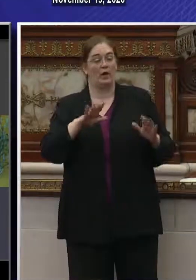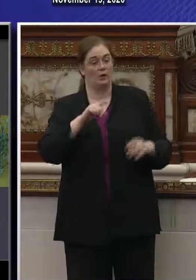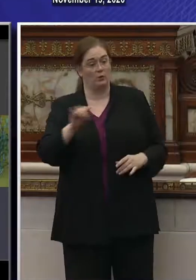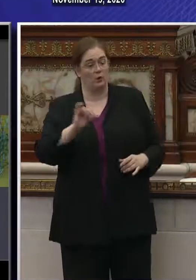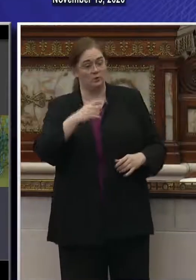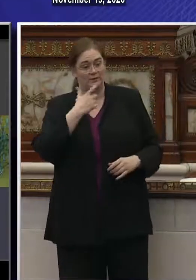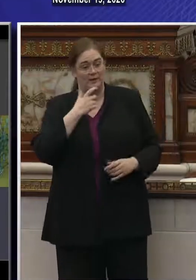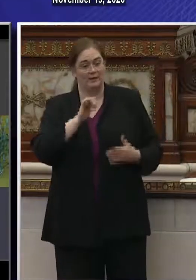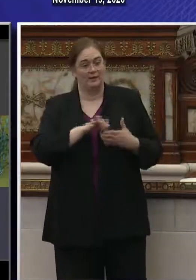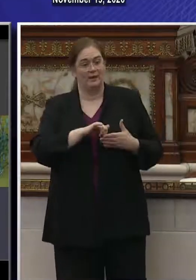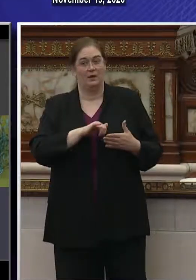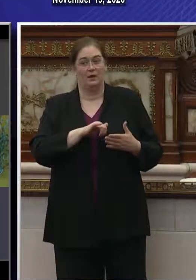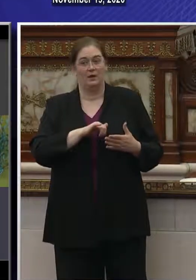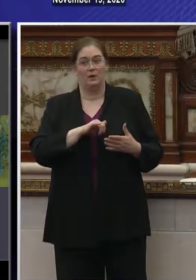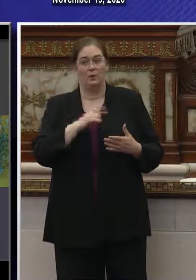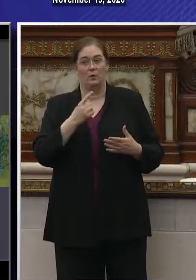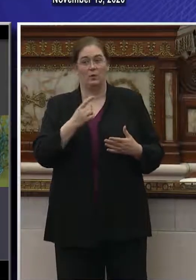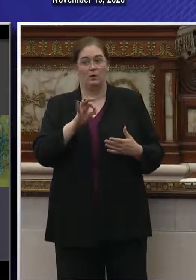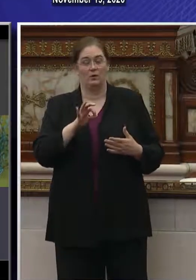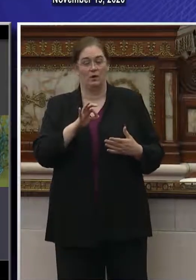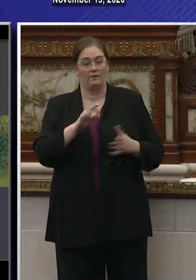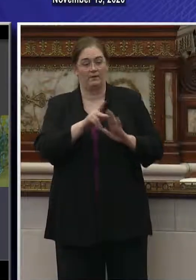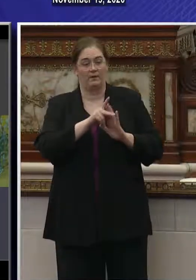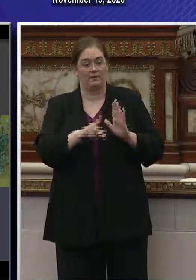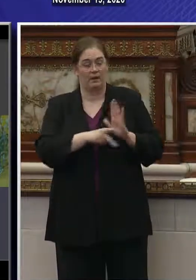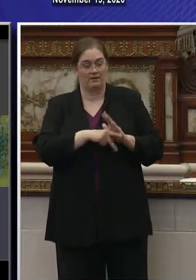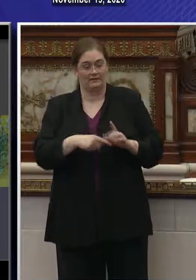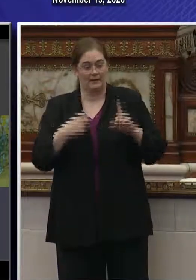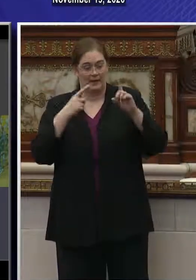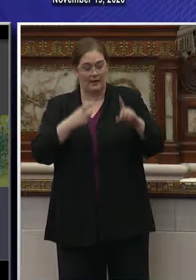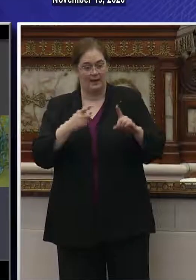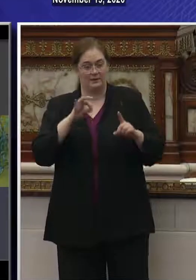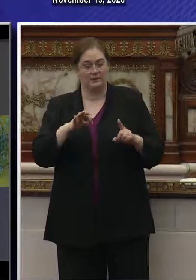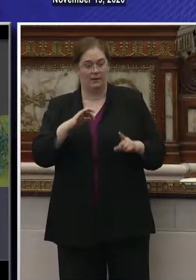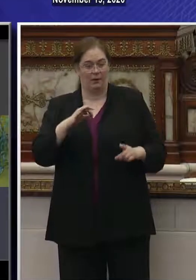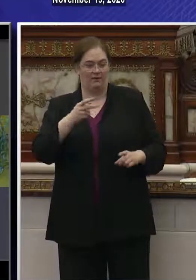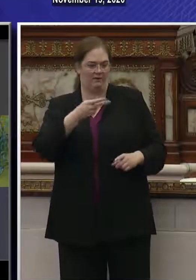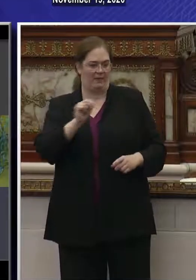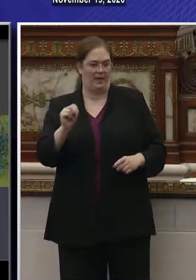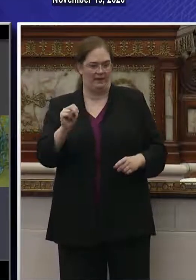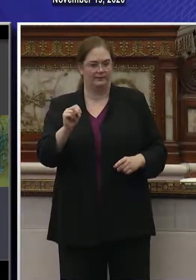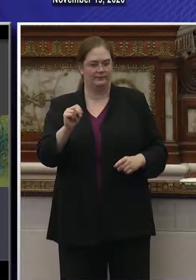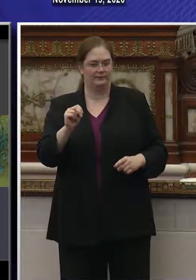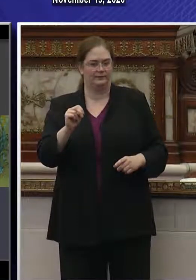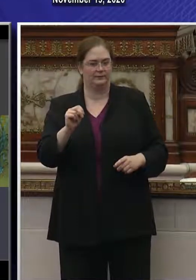also stated that one of the policy aims of Penn